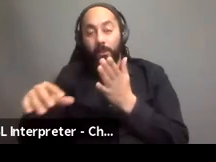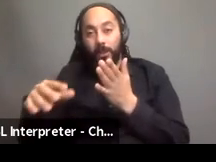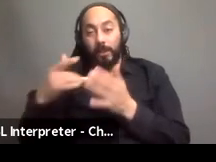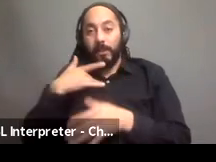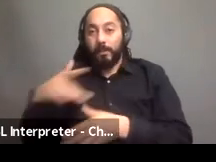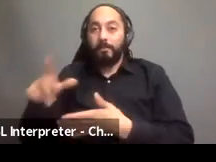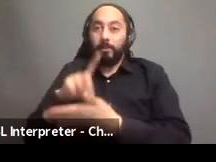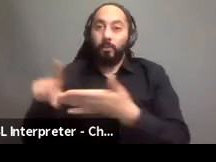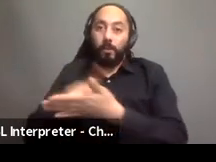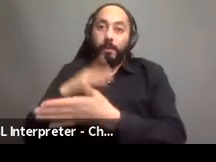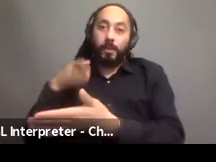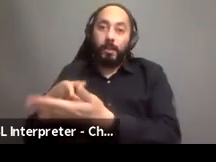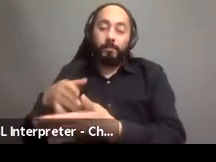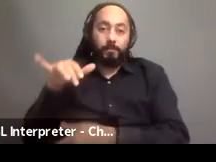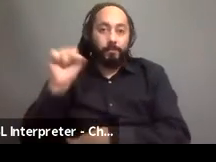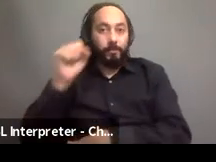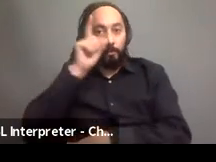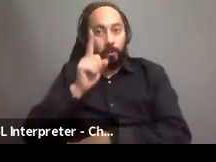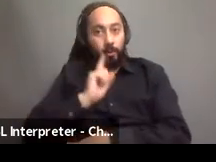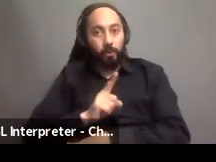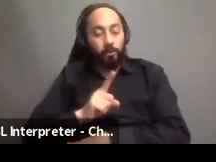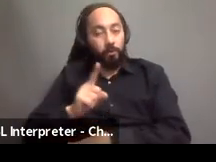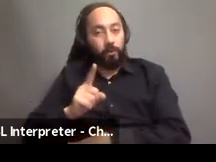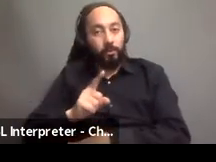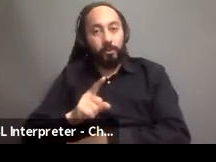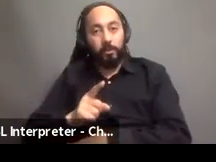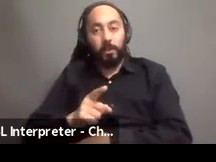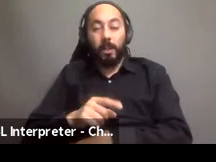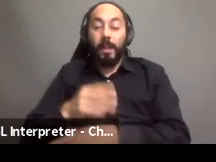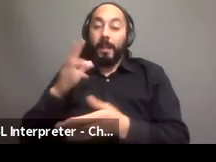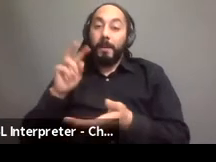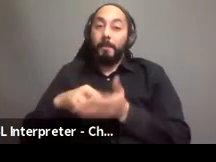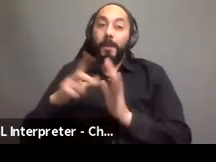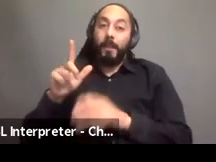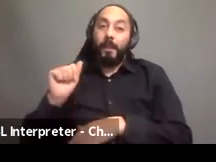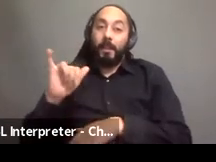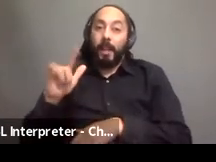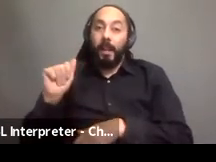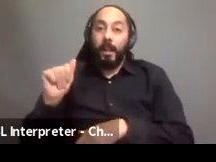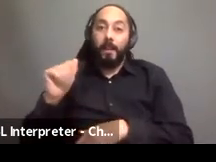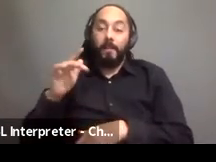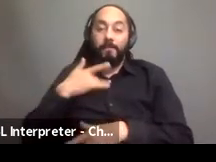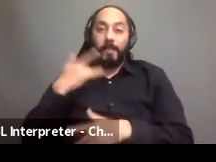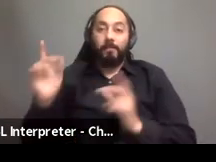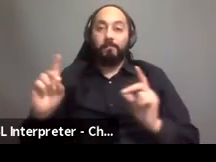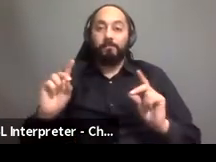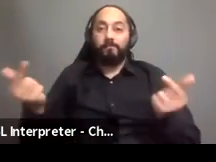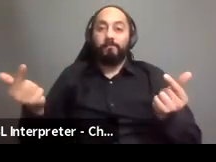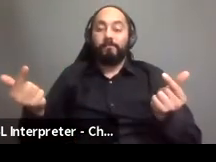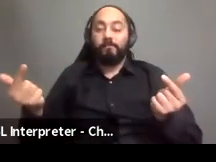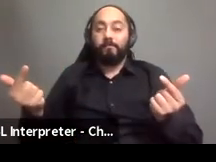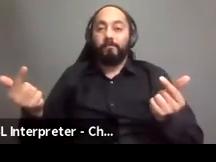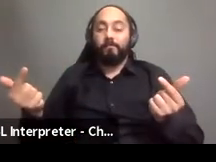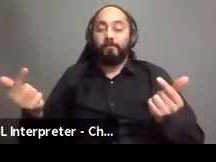discriminated against. Yep, for sure. That could already make Layla potentially feel invalid if